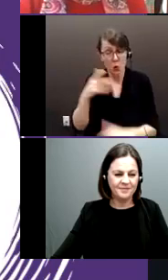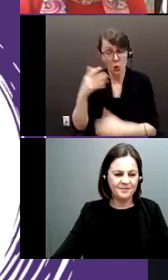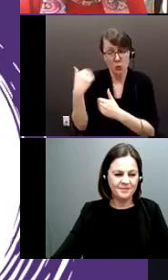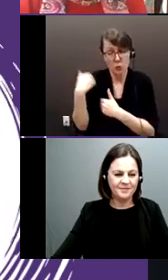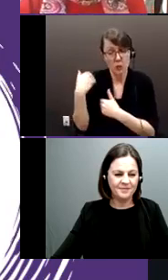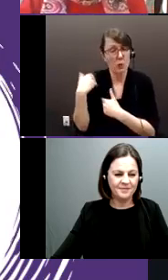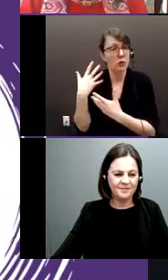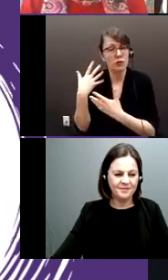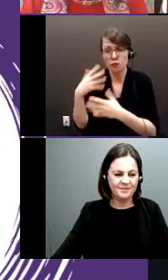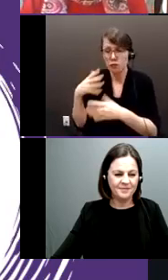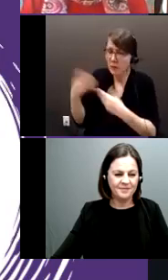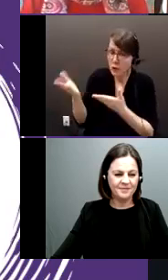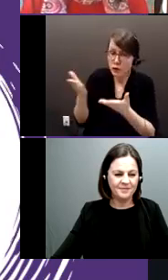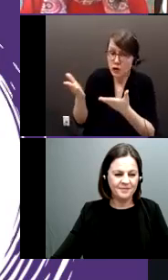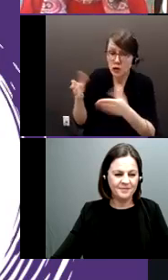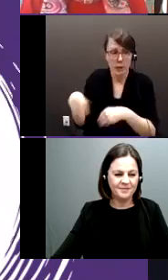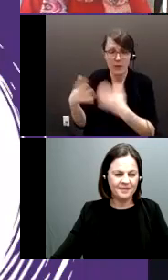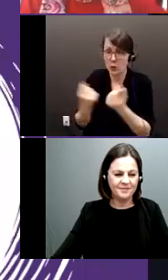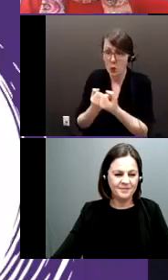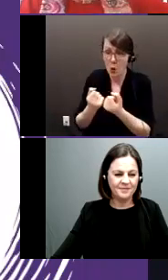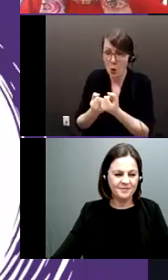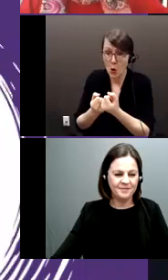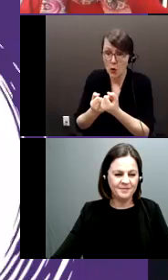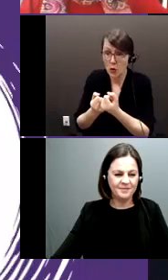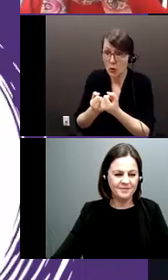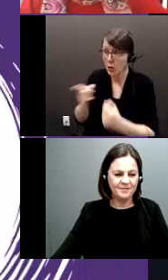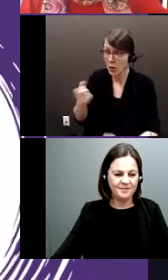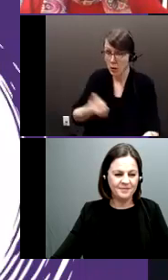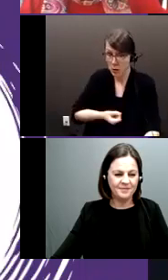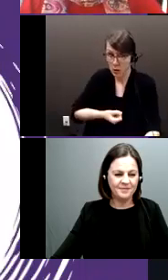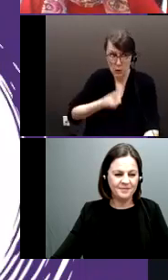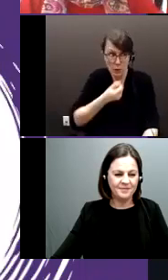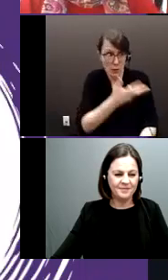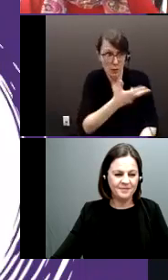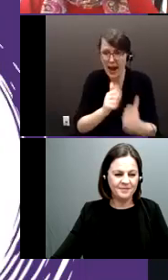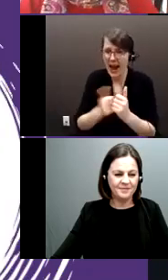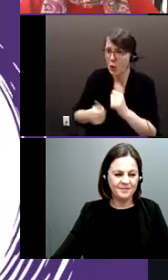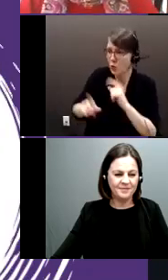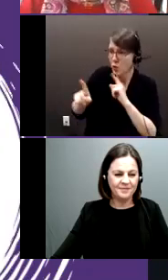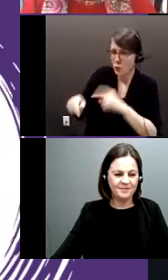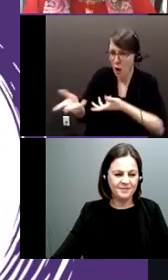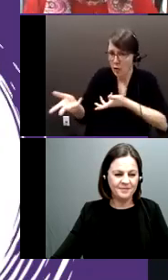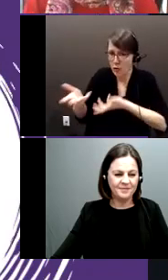or service providers, respond to those disclosures?